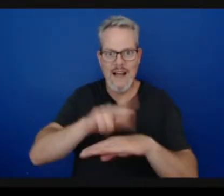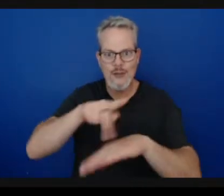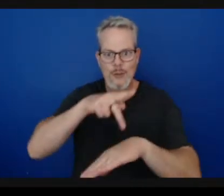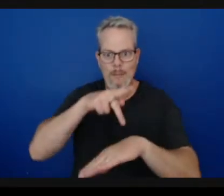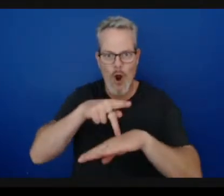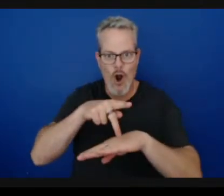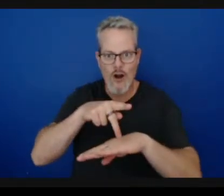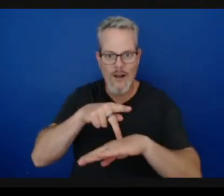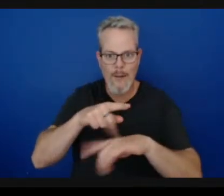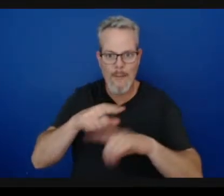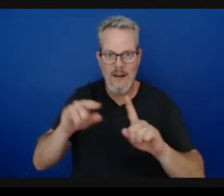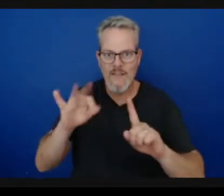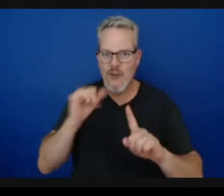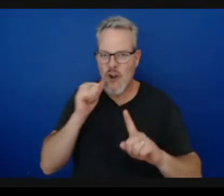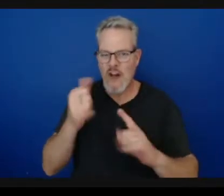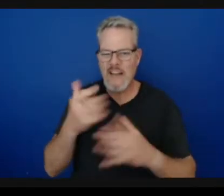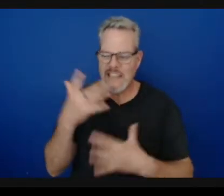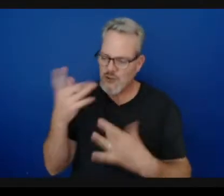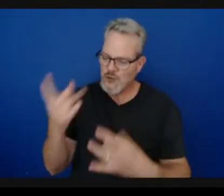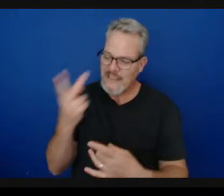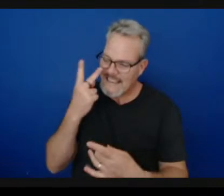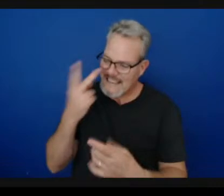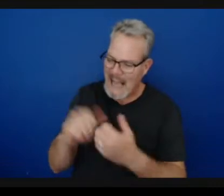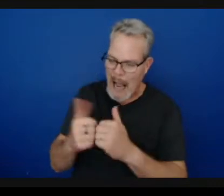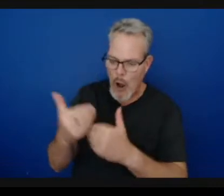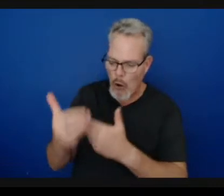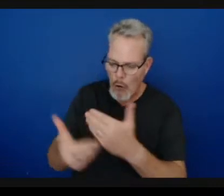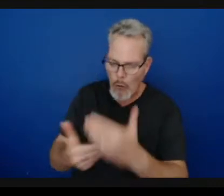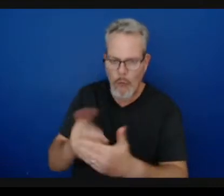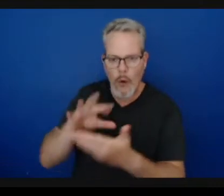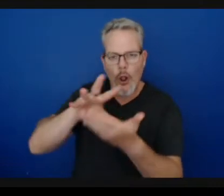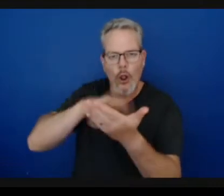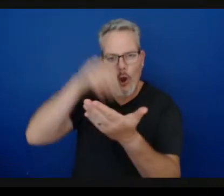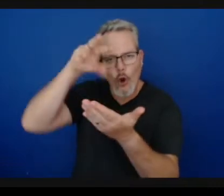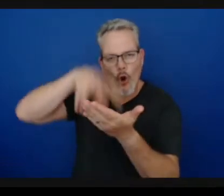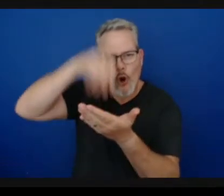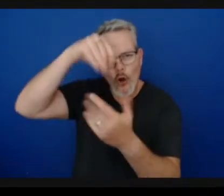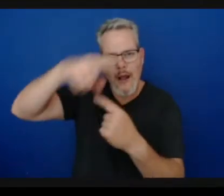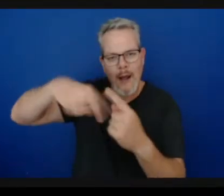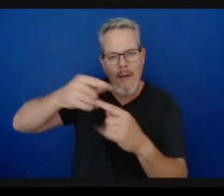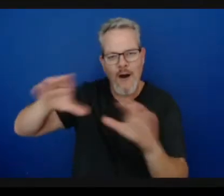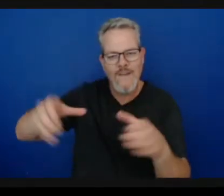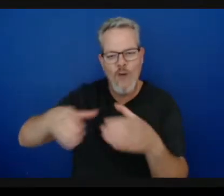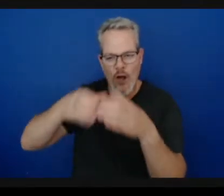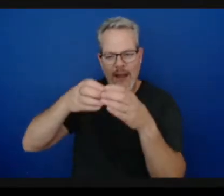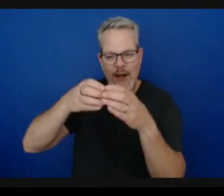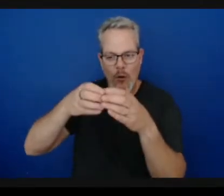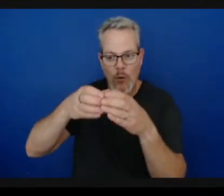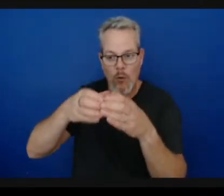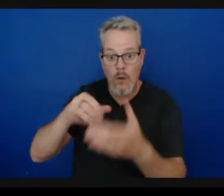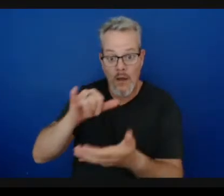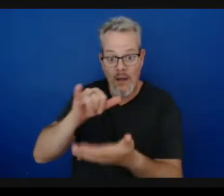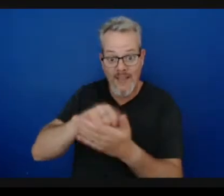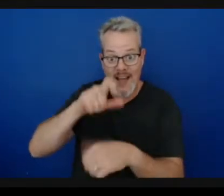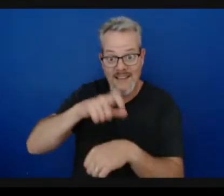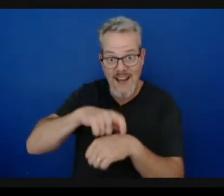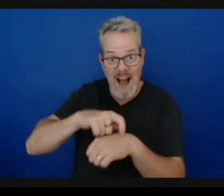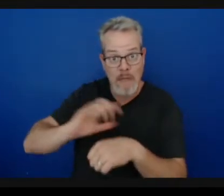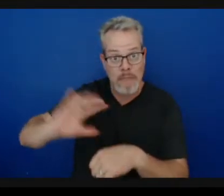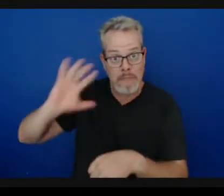interested in the sequence so much, but just learning about volcanoes at a very, very basic level. And you gotta remember that at this point in time in the 50s, there was not a lot